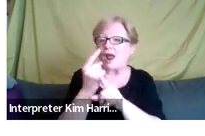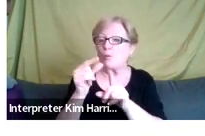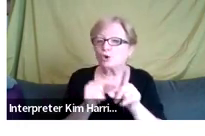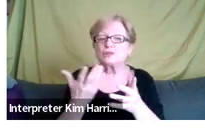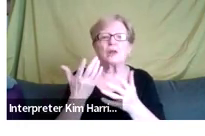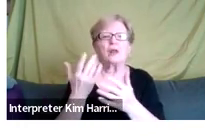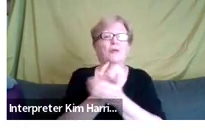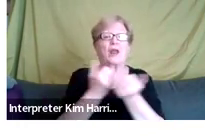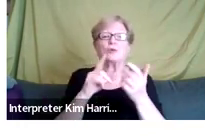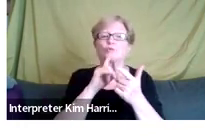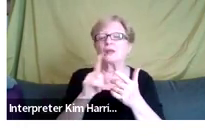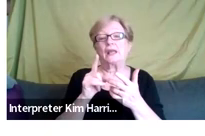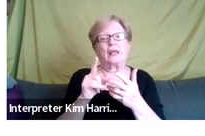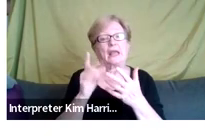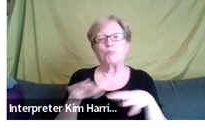important for